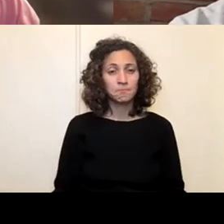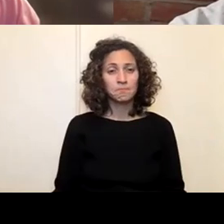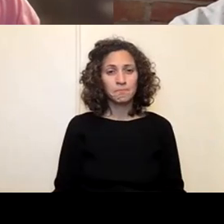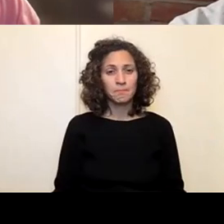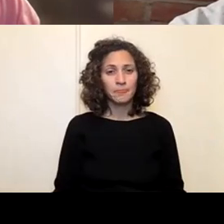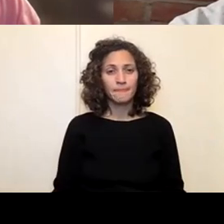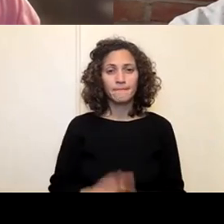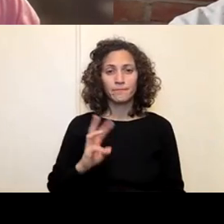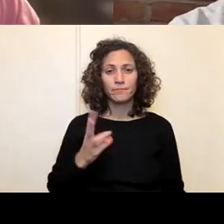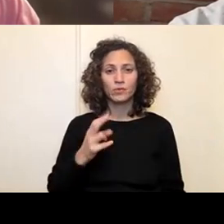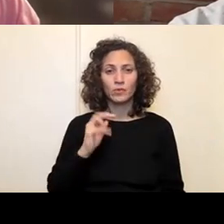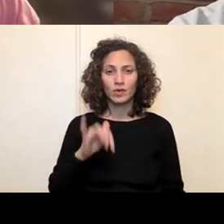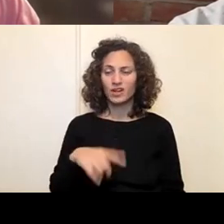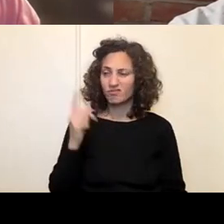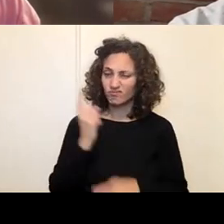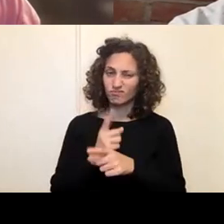Exactly.